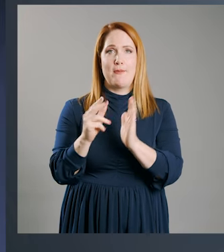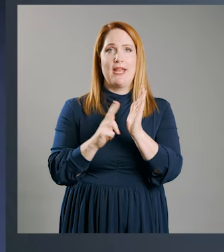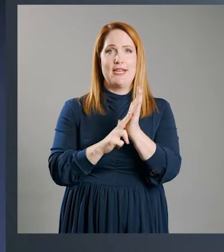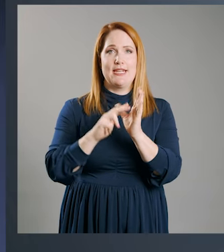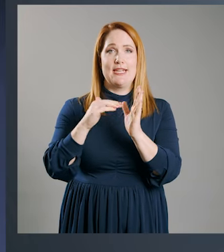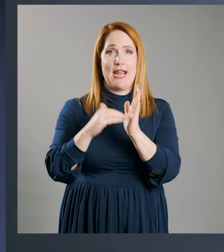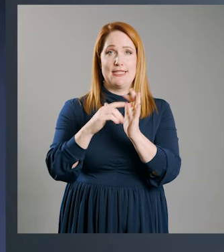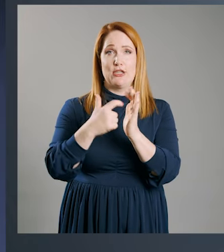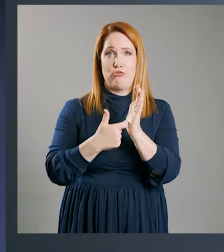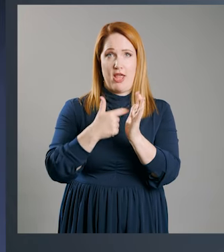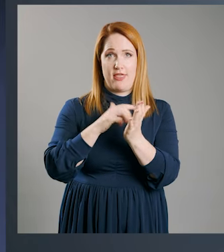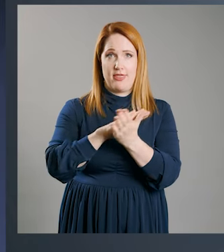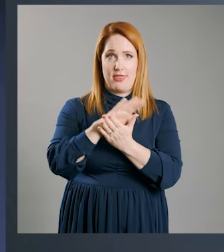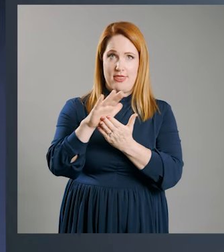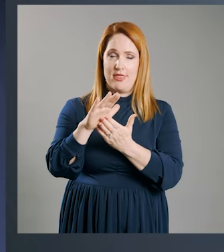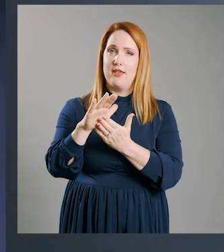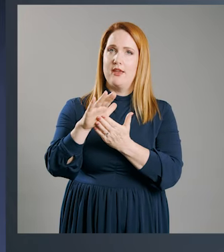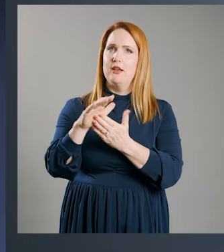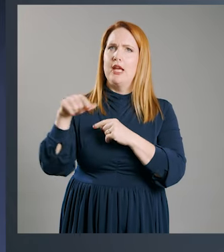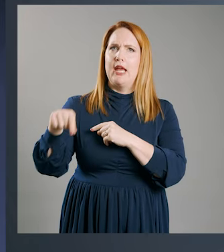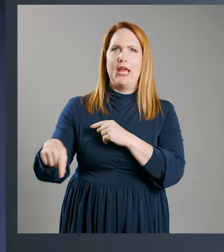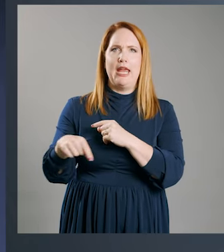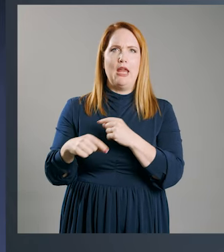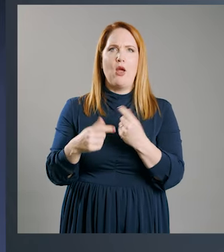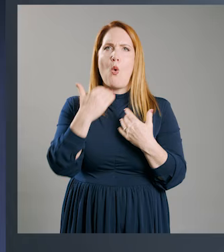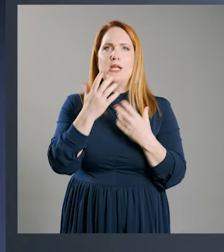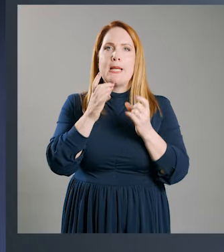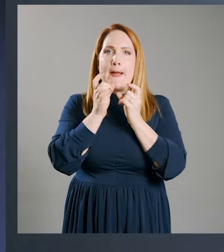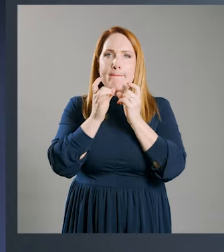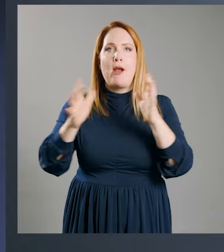Nazareth, Jesus the man, was a miracle worker.